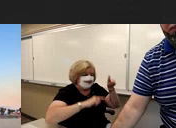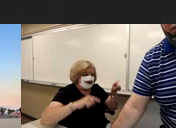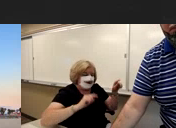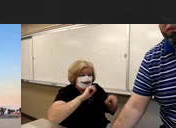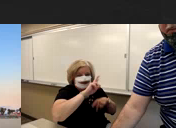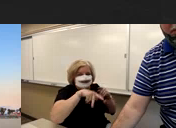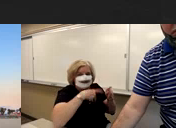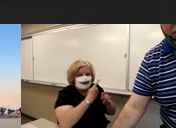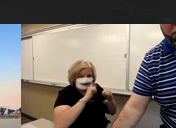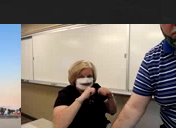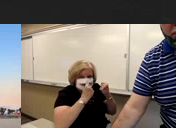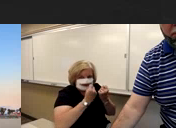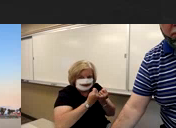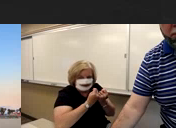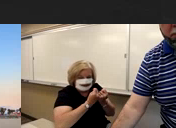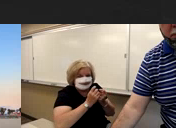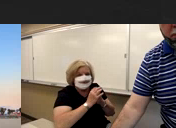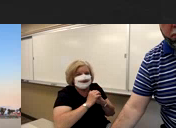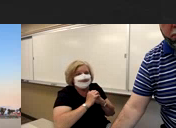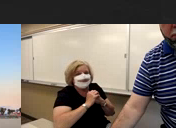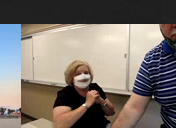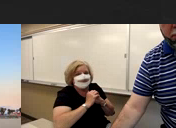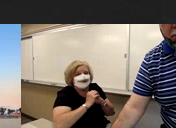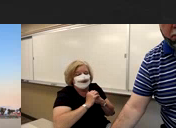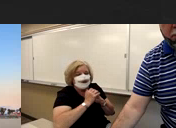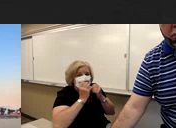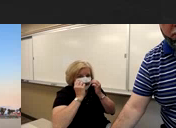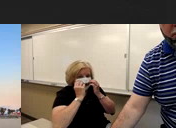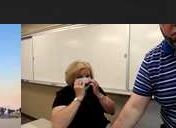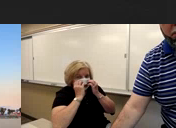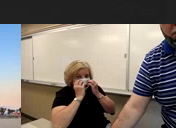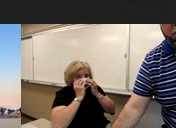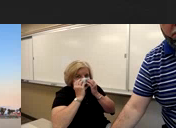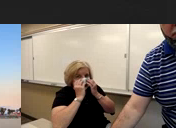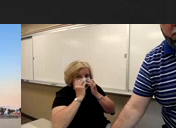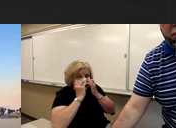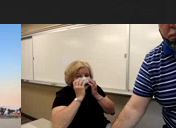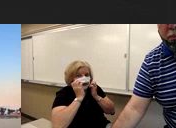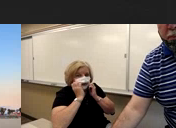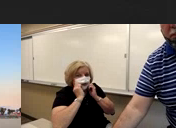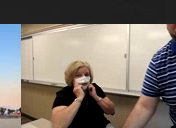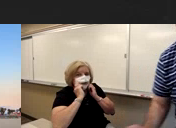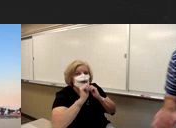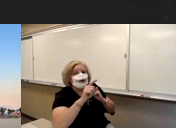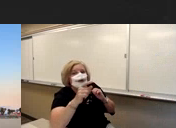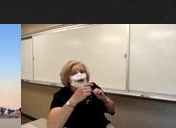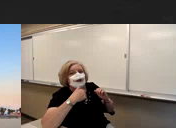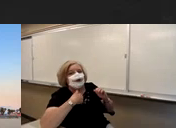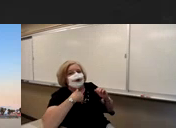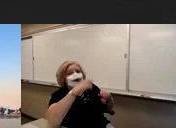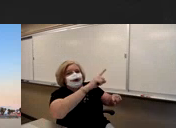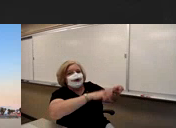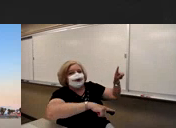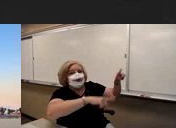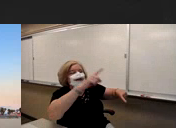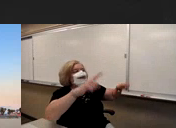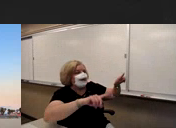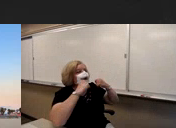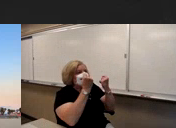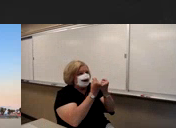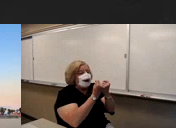of teams. Now, basically these four types are templates that Microsoft has already set